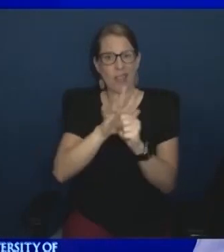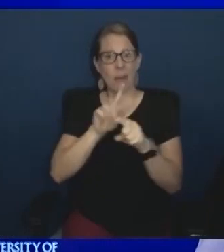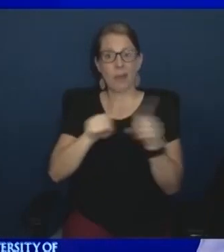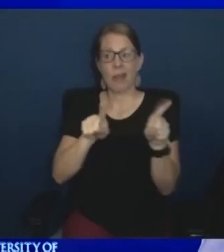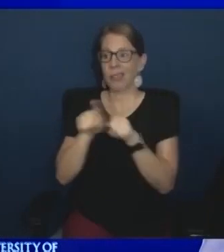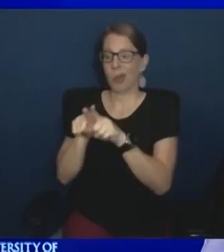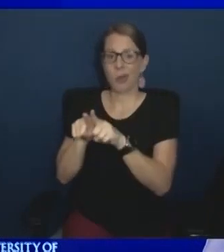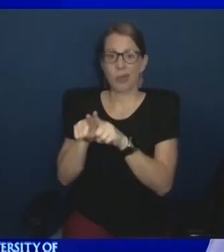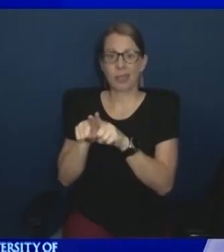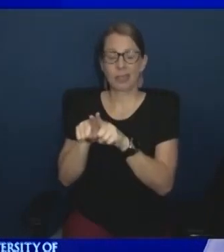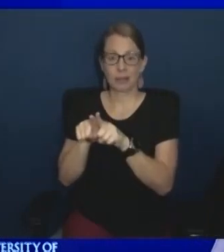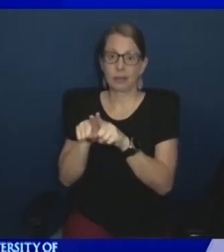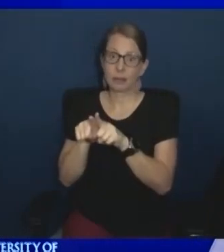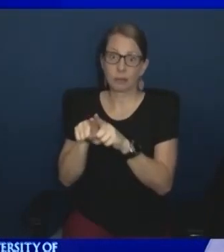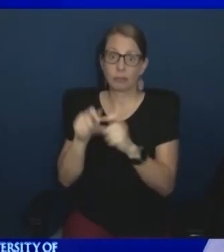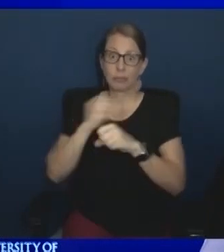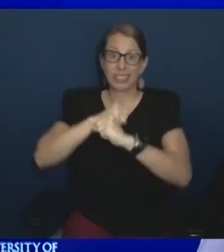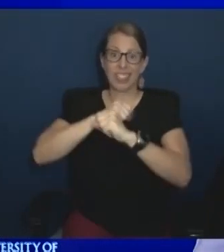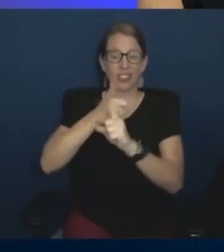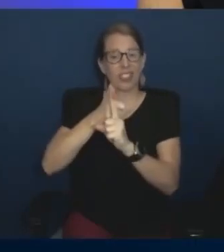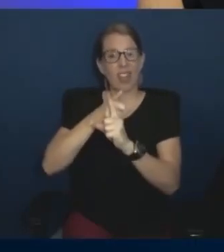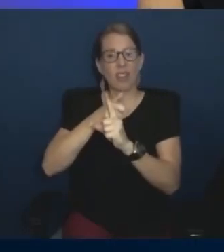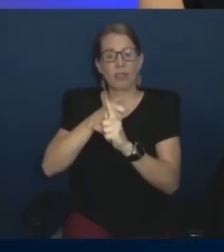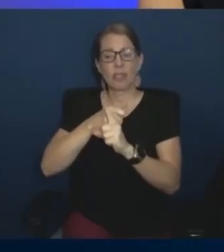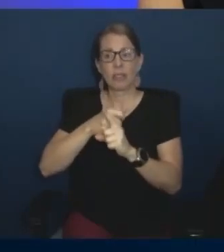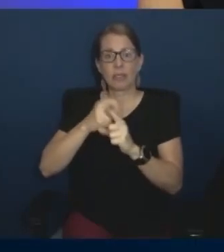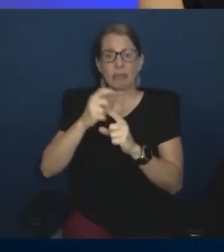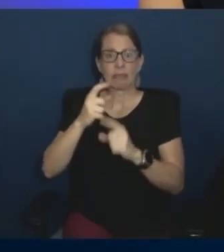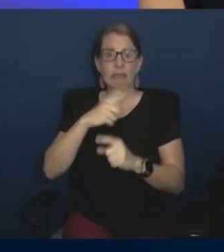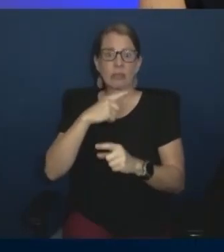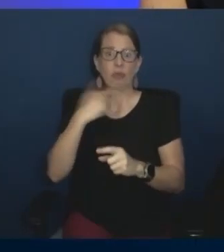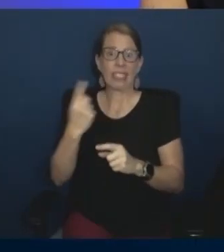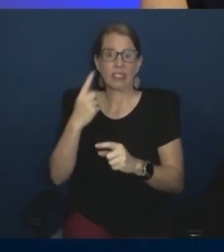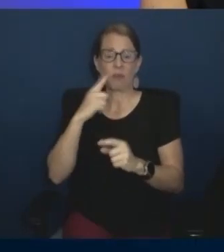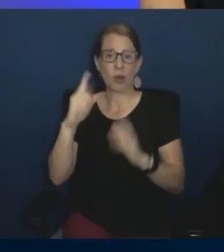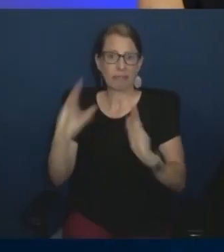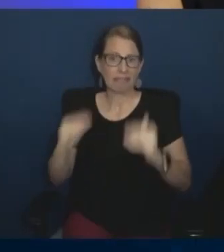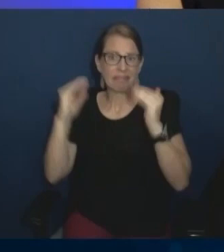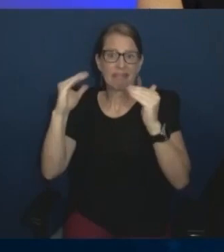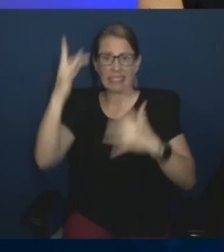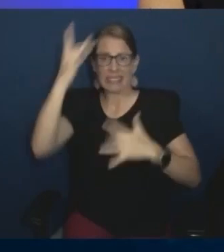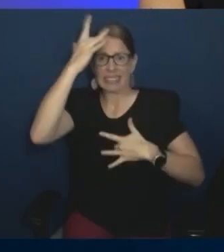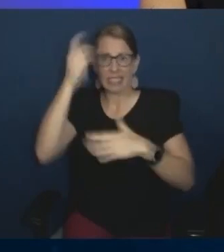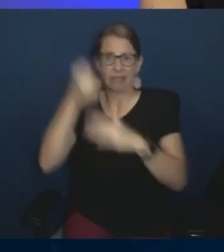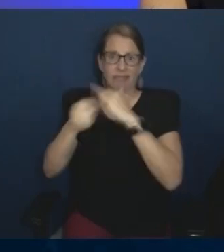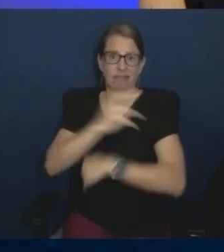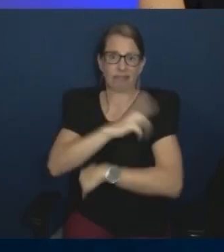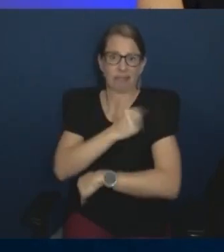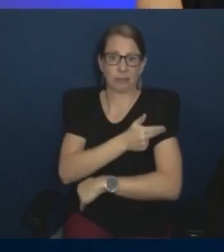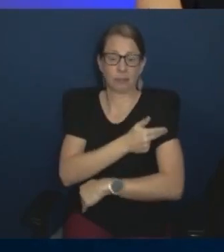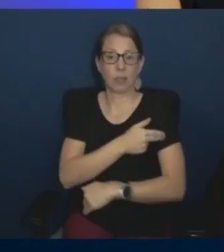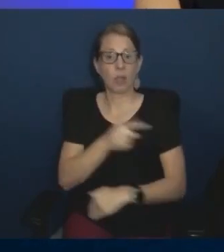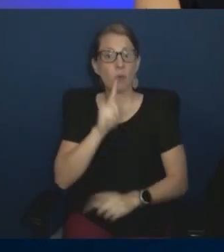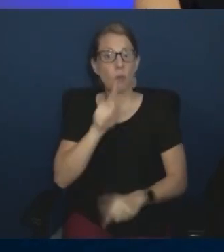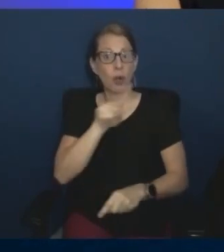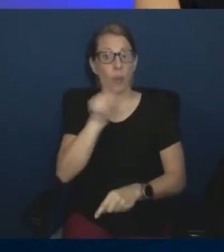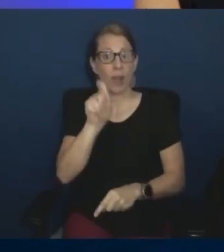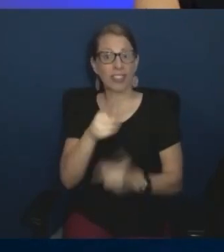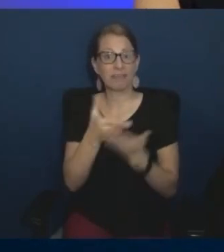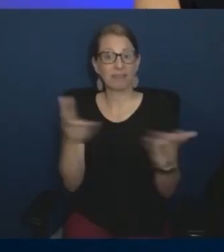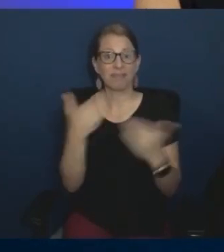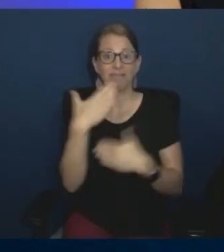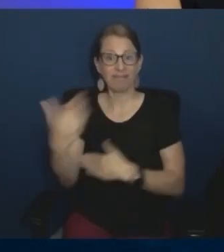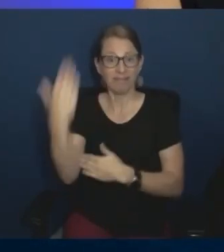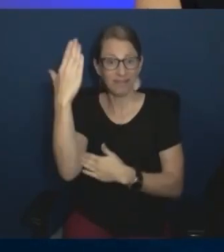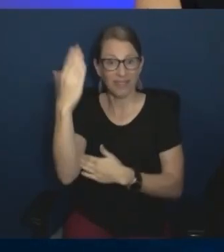of coming to the hospital and going to the ICU. Do we have any reporter questions on the line this morning? Sure. Good morning. Cody Holyoke, KMBC